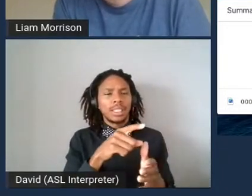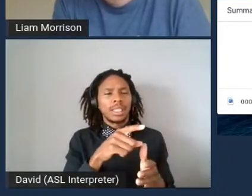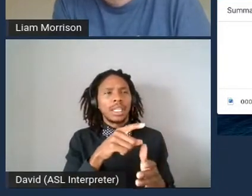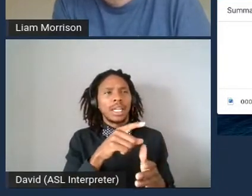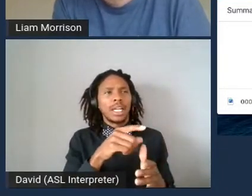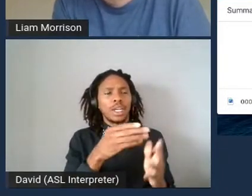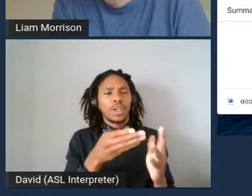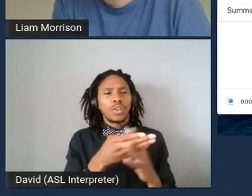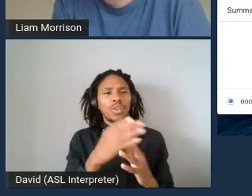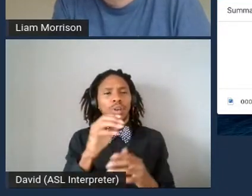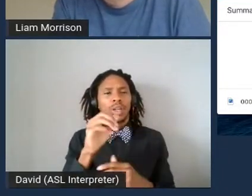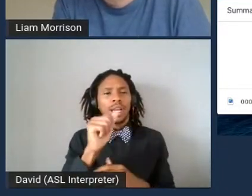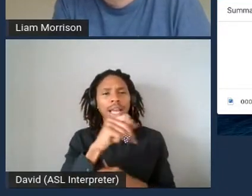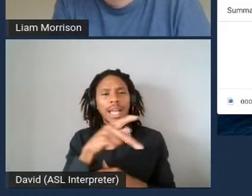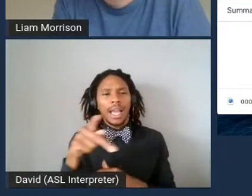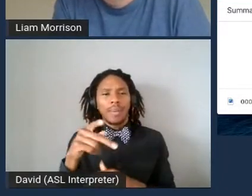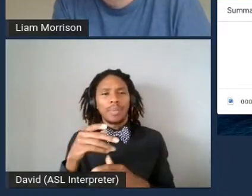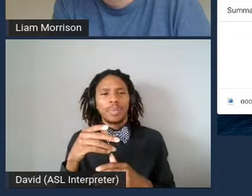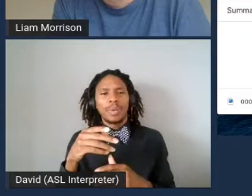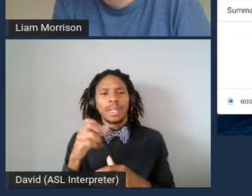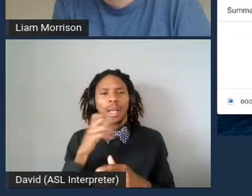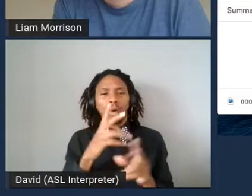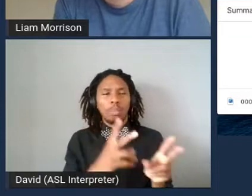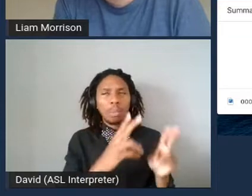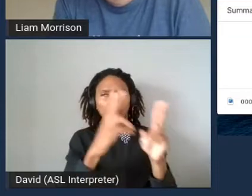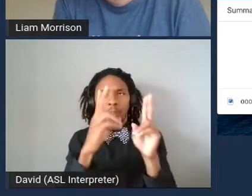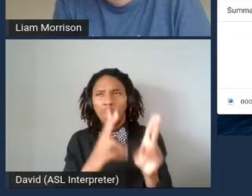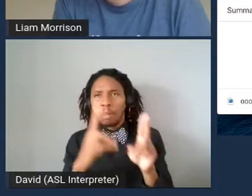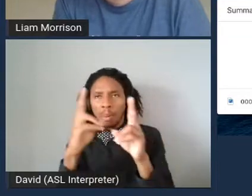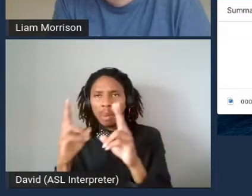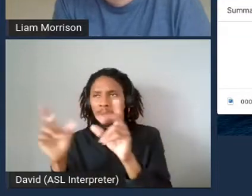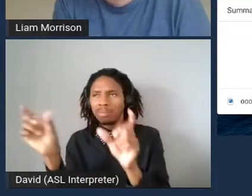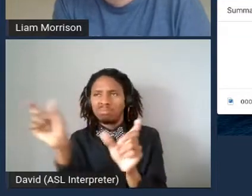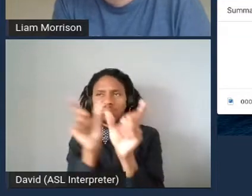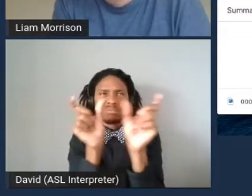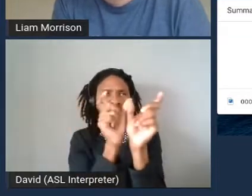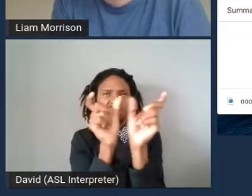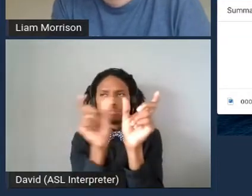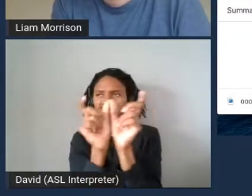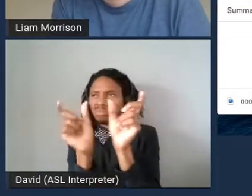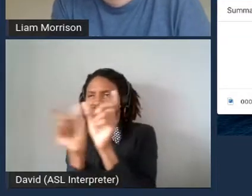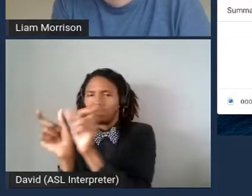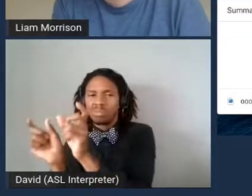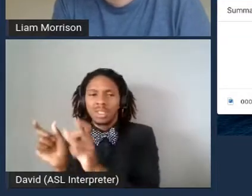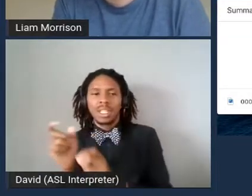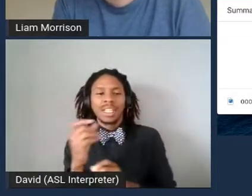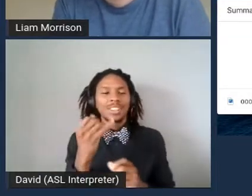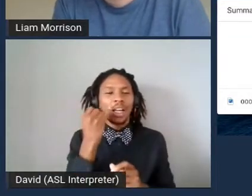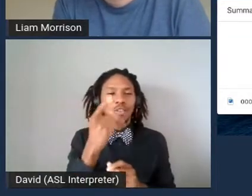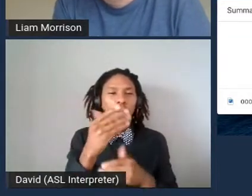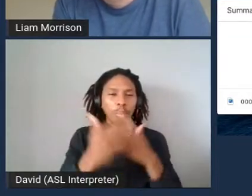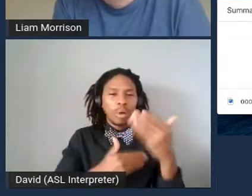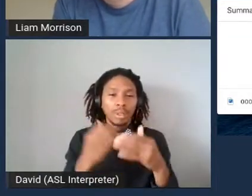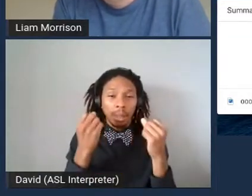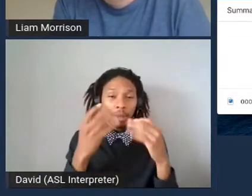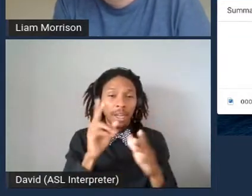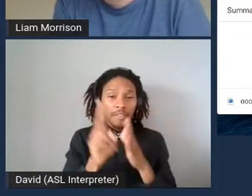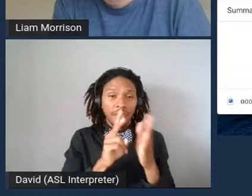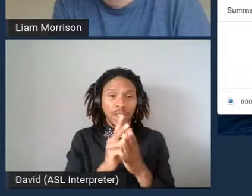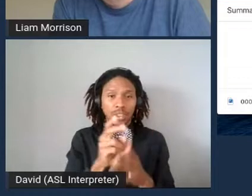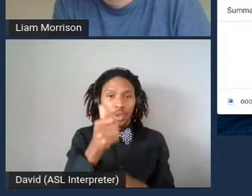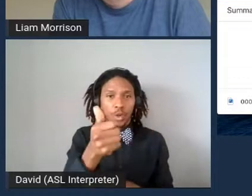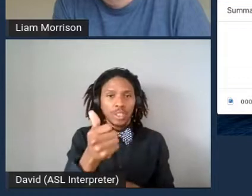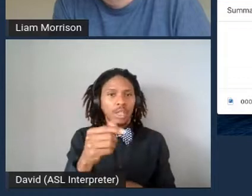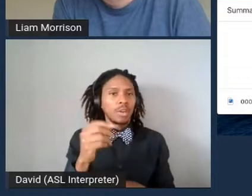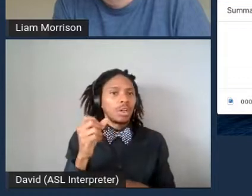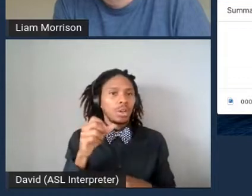use FFmpeg to cut these things up and all the stuff. So even if like you are just processing a lot of videos on your own, I think this can be a